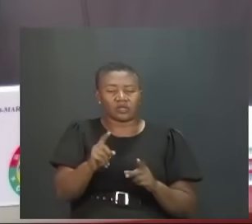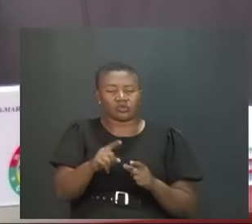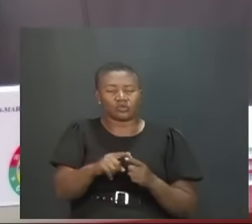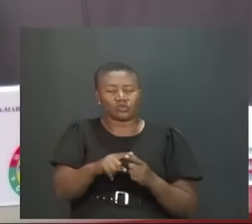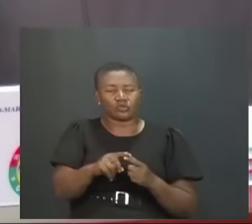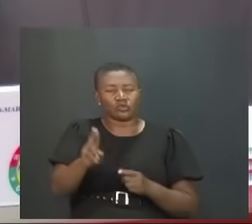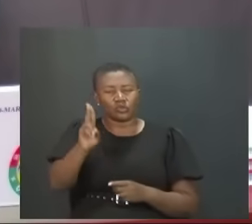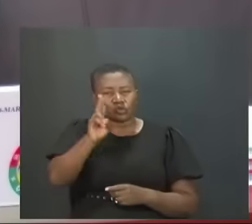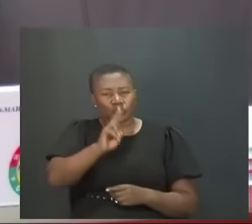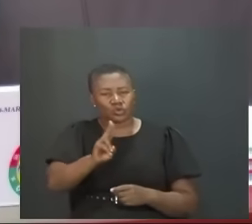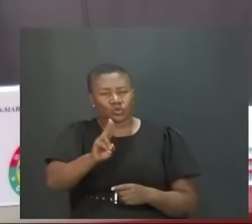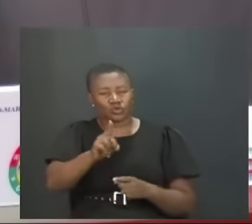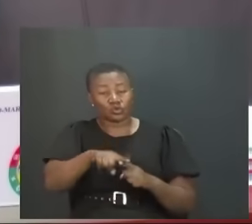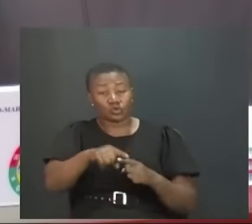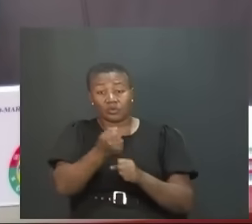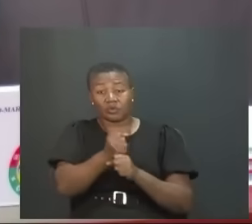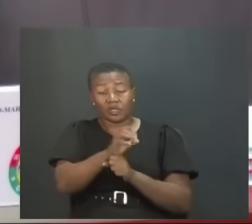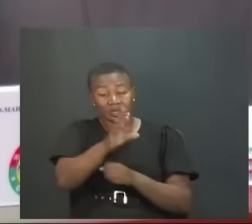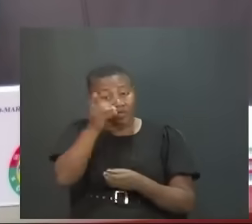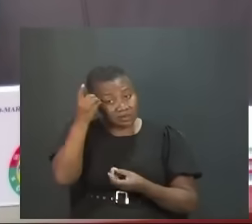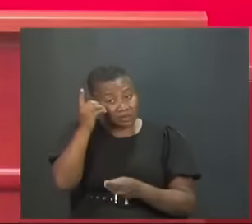of their decision.